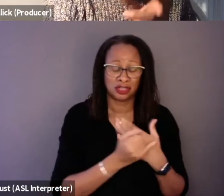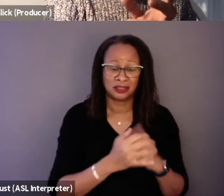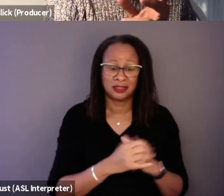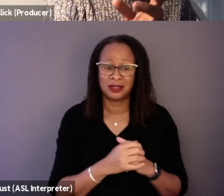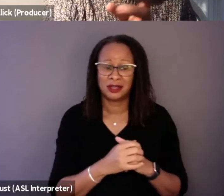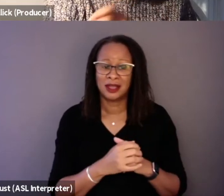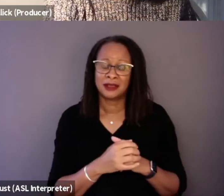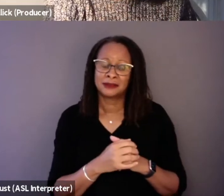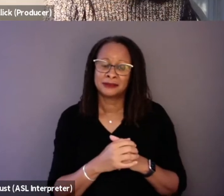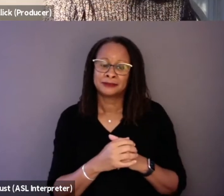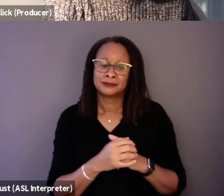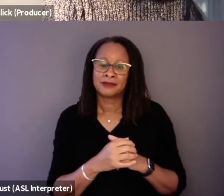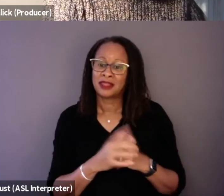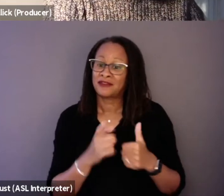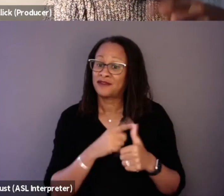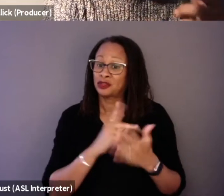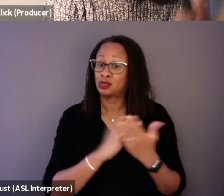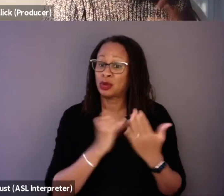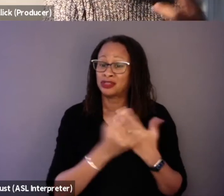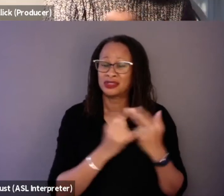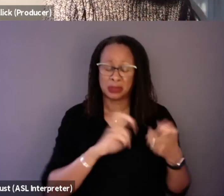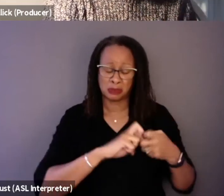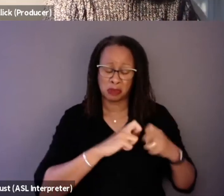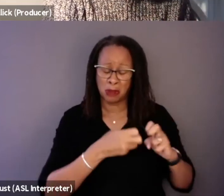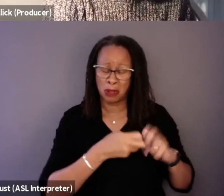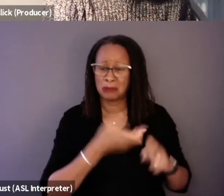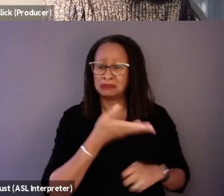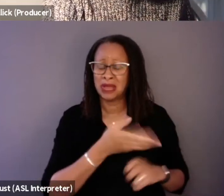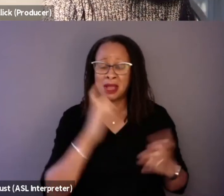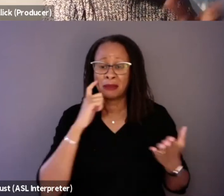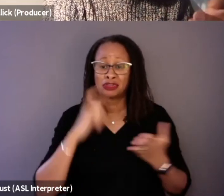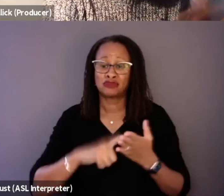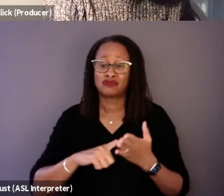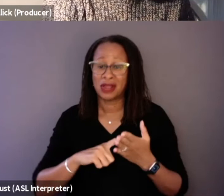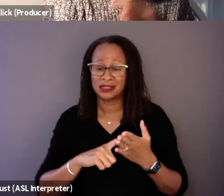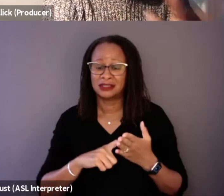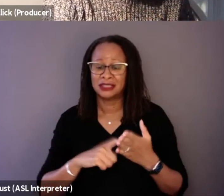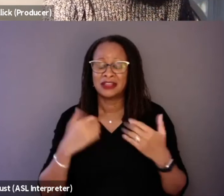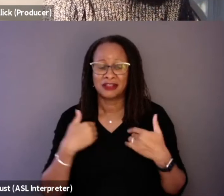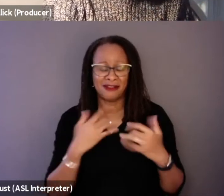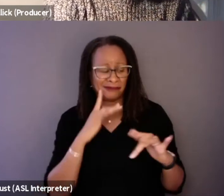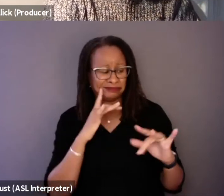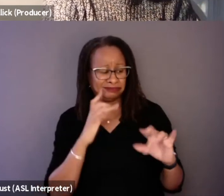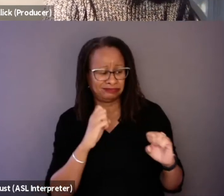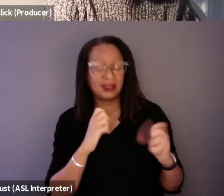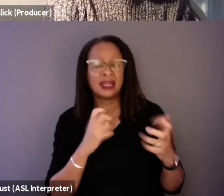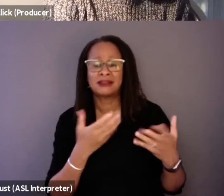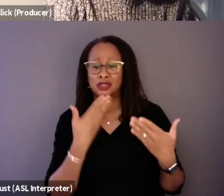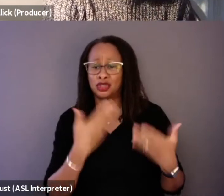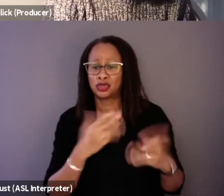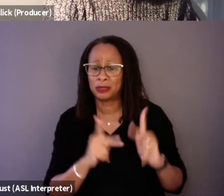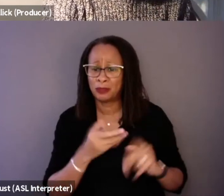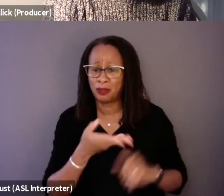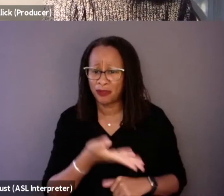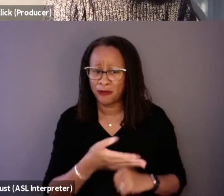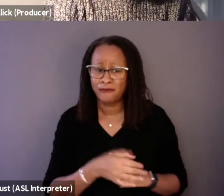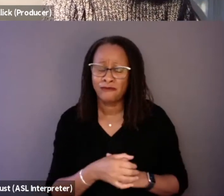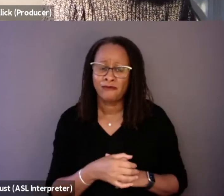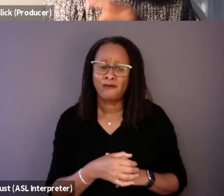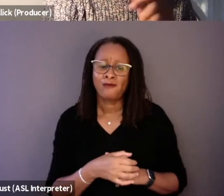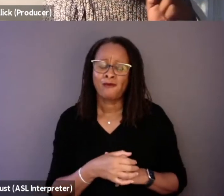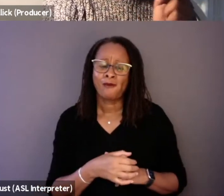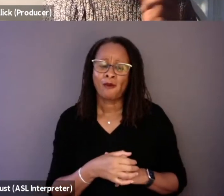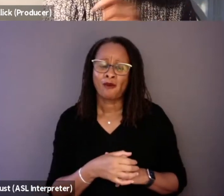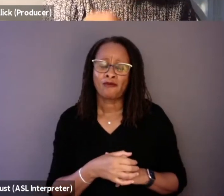was a problematic one. But you recognize immediately that, oh, there's an affinity here, and these are good people. And